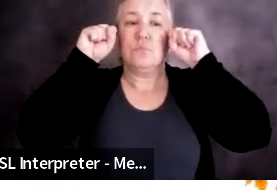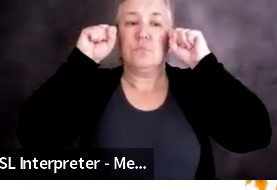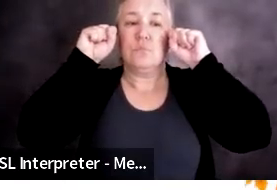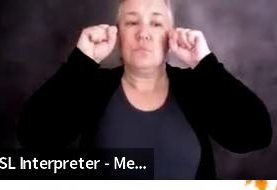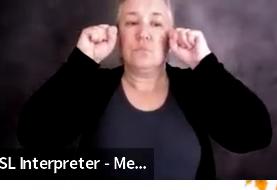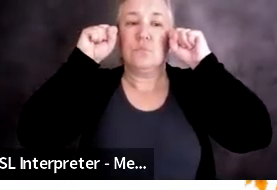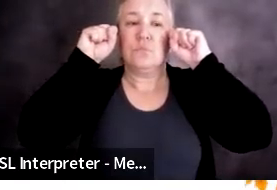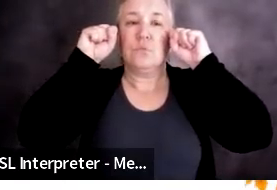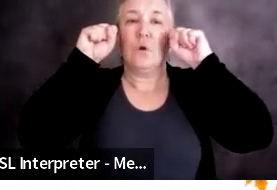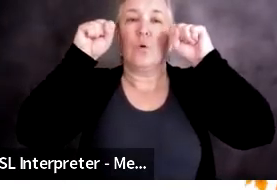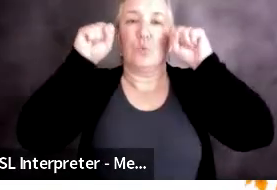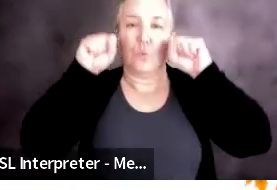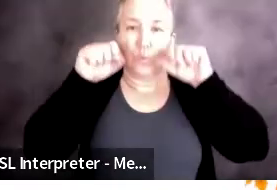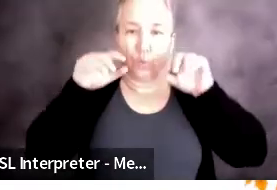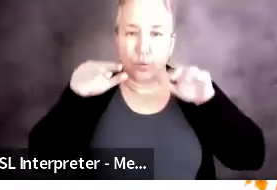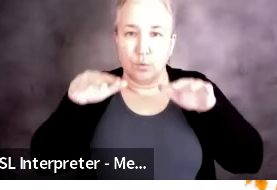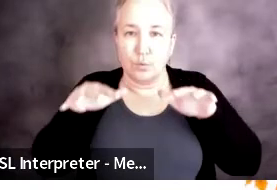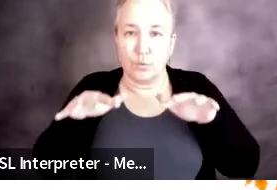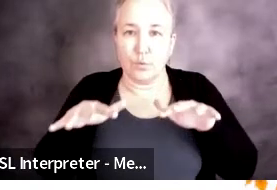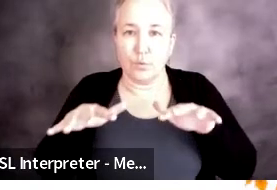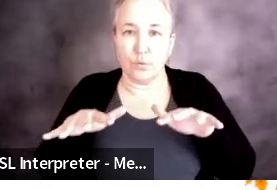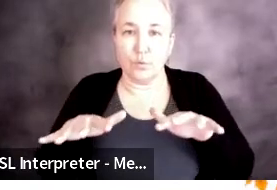And breathe out.